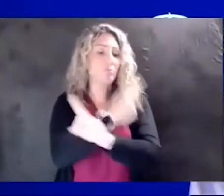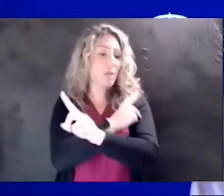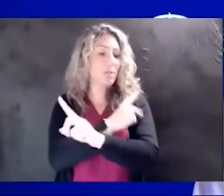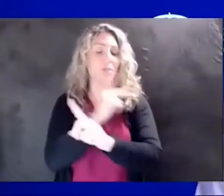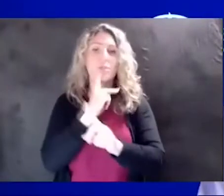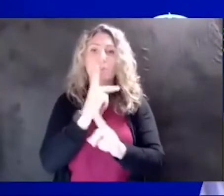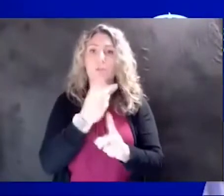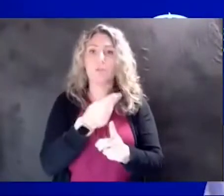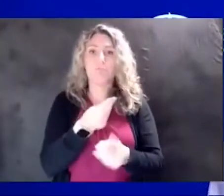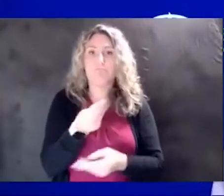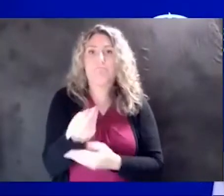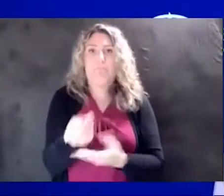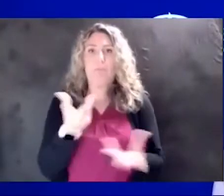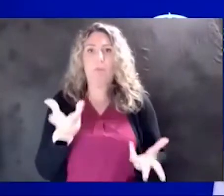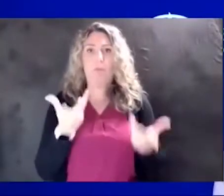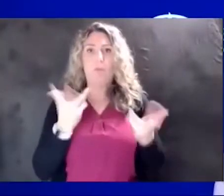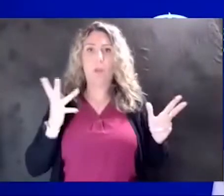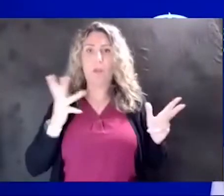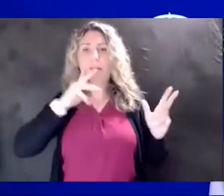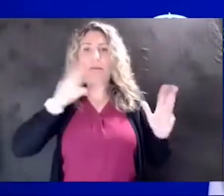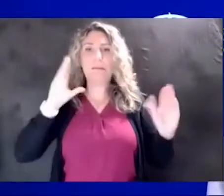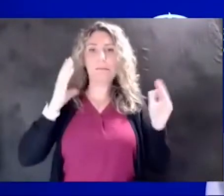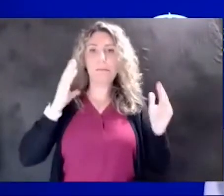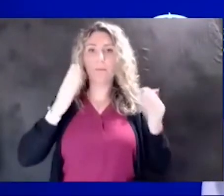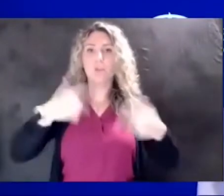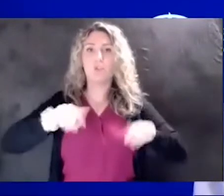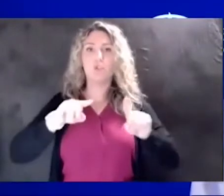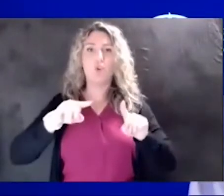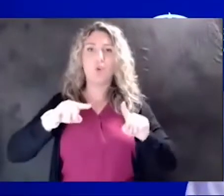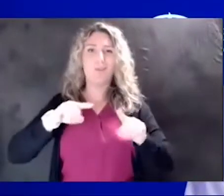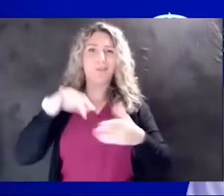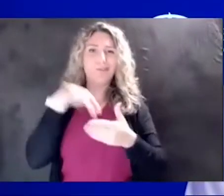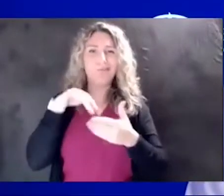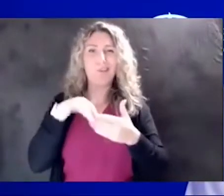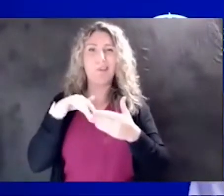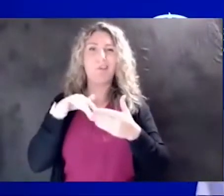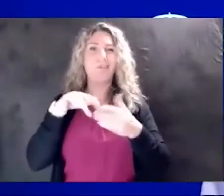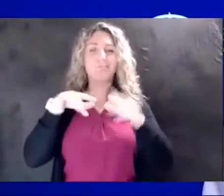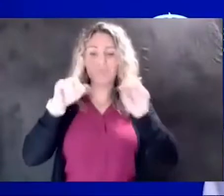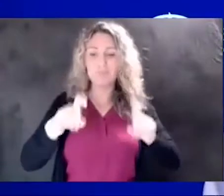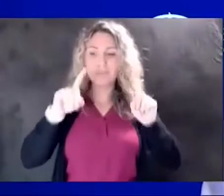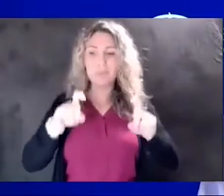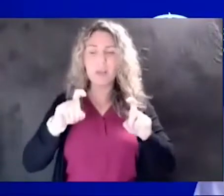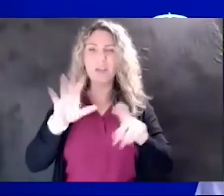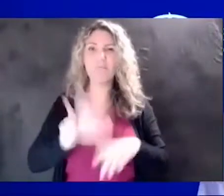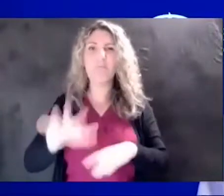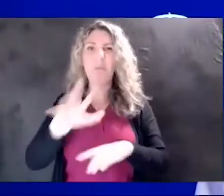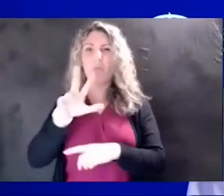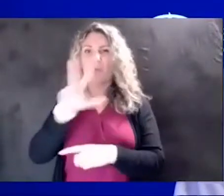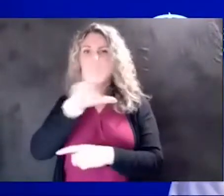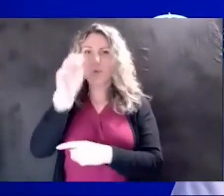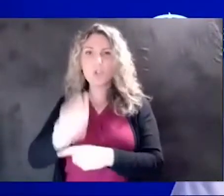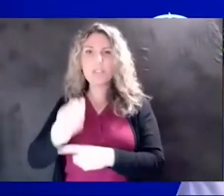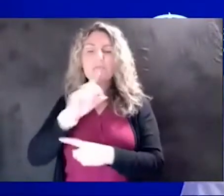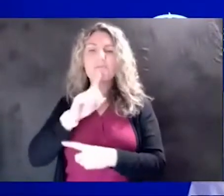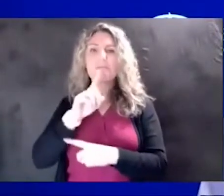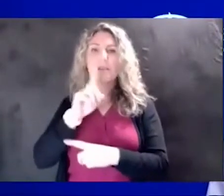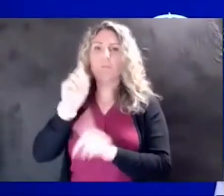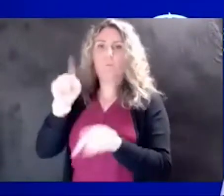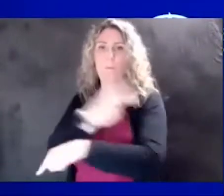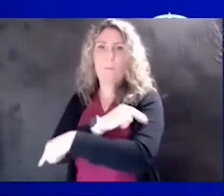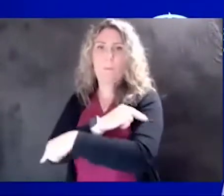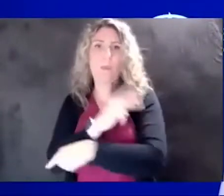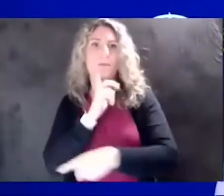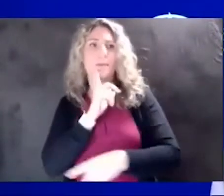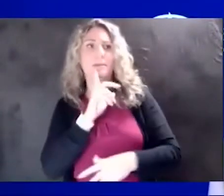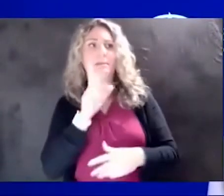very similar to what they saw in the trials, and that it's about 3% of those patients ended up going to the hospital. That's about what we have